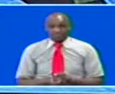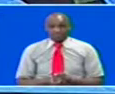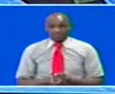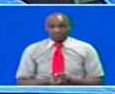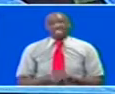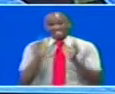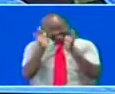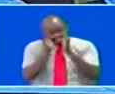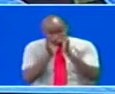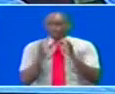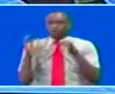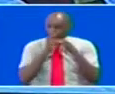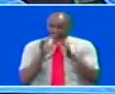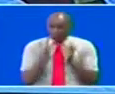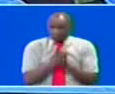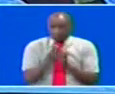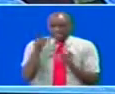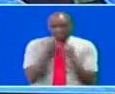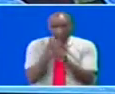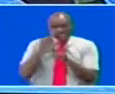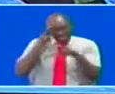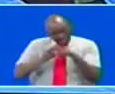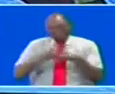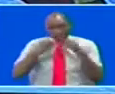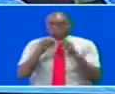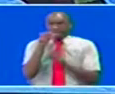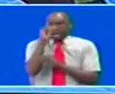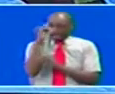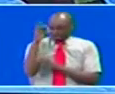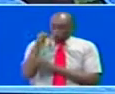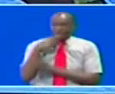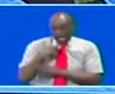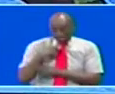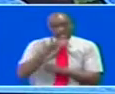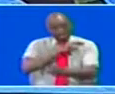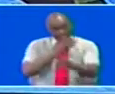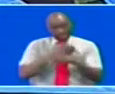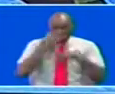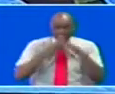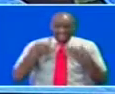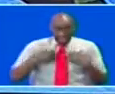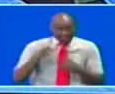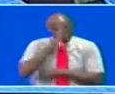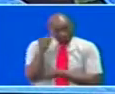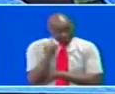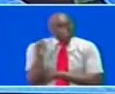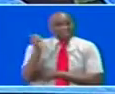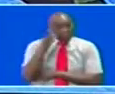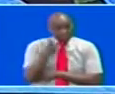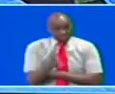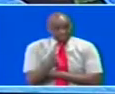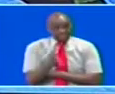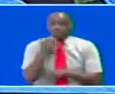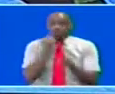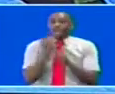The Internet Corporation for Assigned Names and Numbers, ICANN, has held its first capacity building workshop for Africa in Nairobi. The